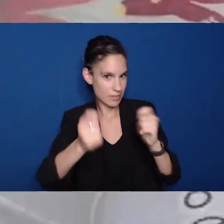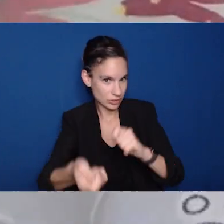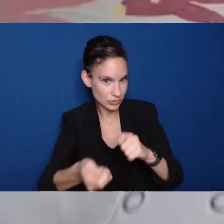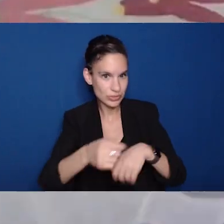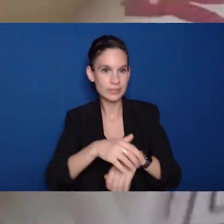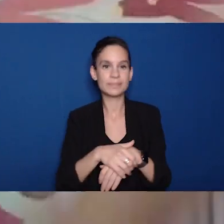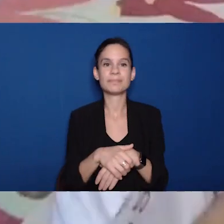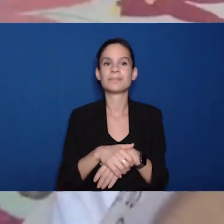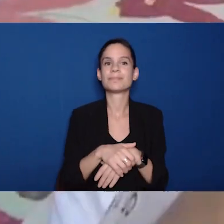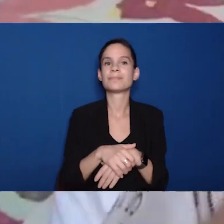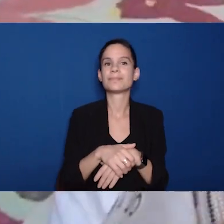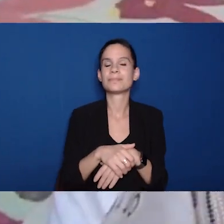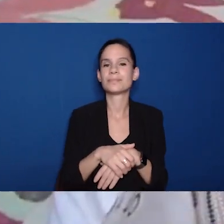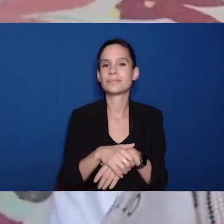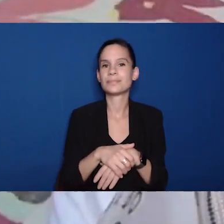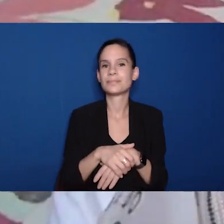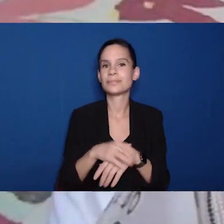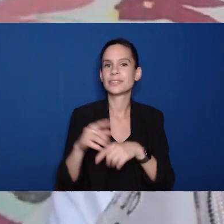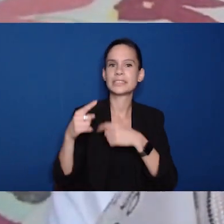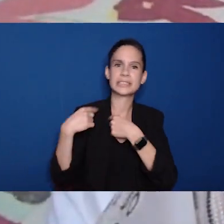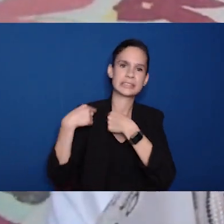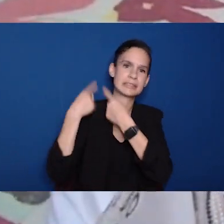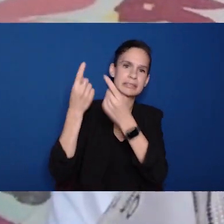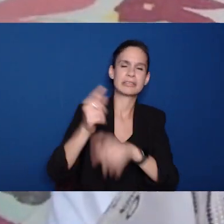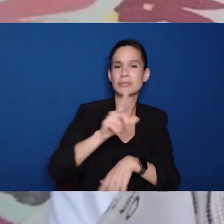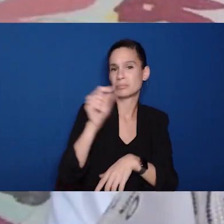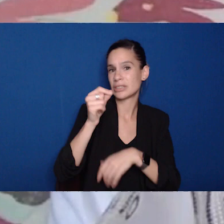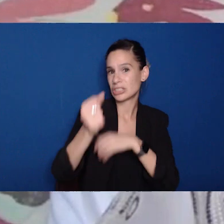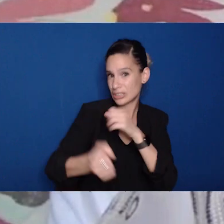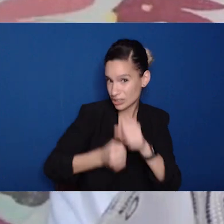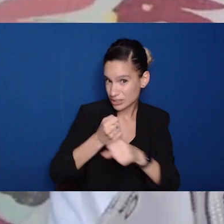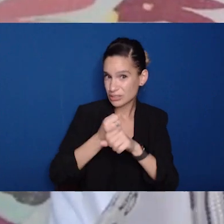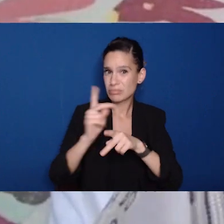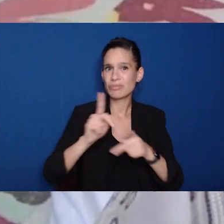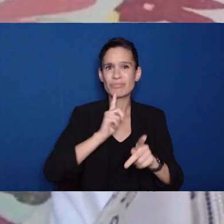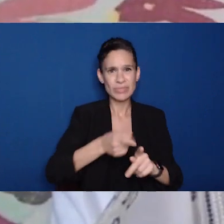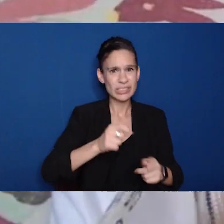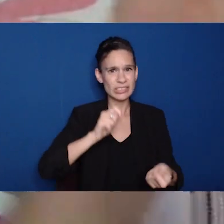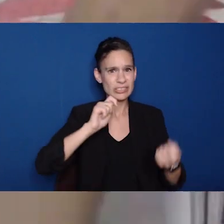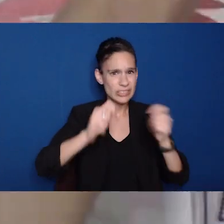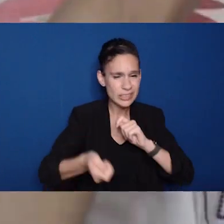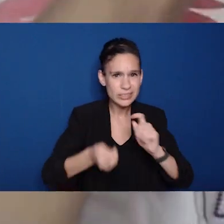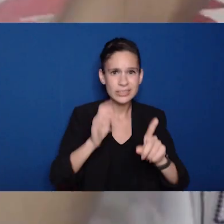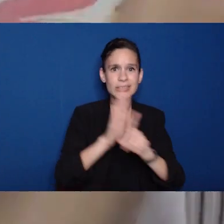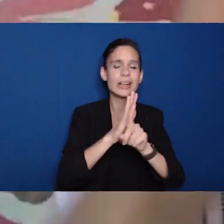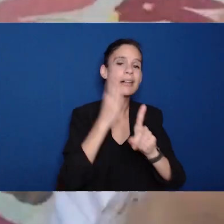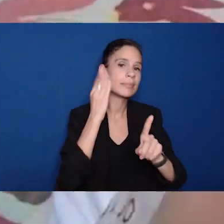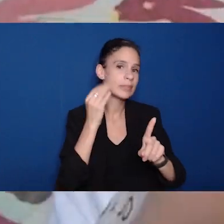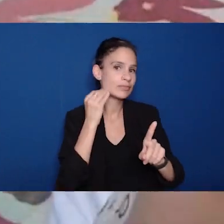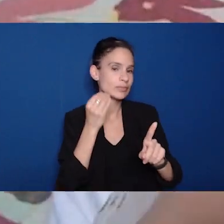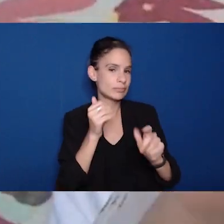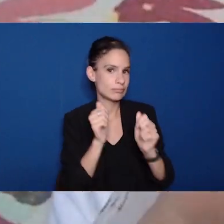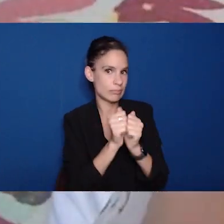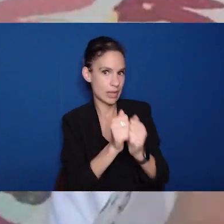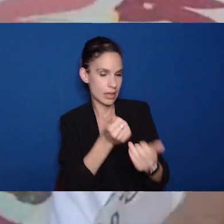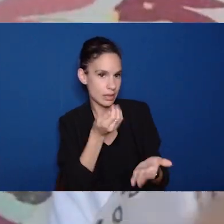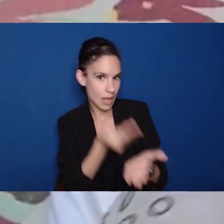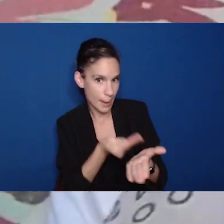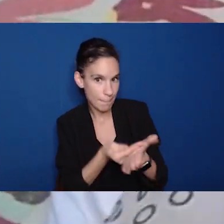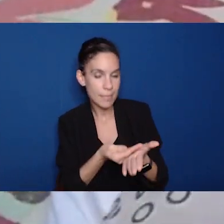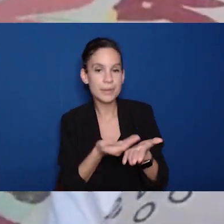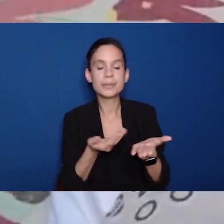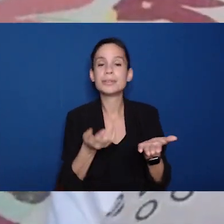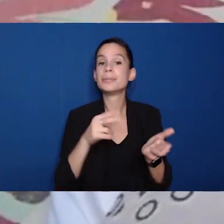evolution. Like people have definitely moved in the last 20 years to the experience economy, more